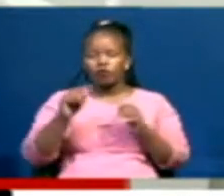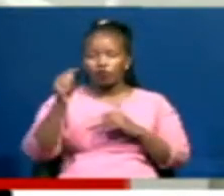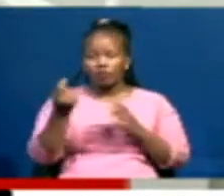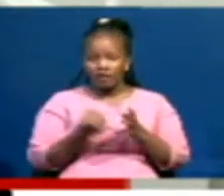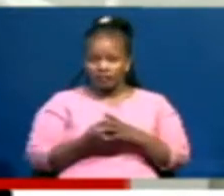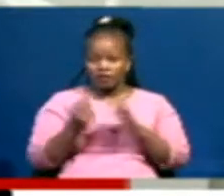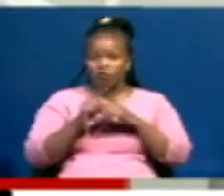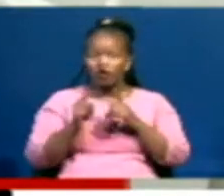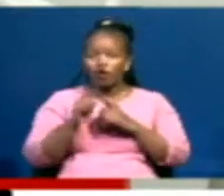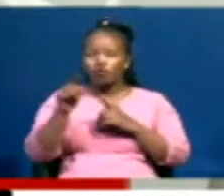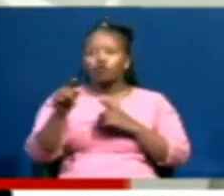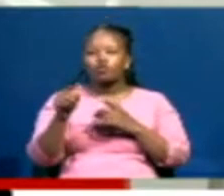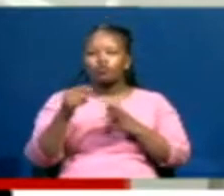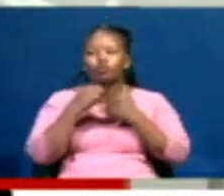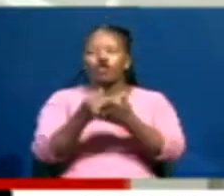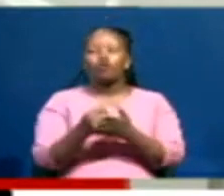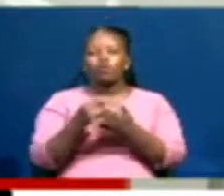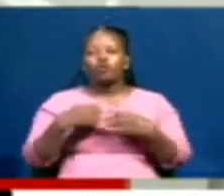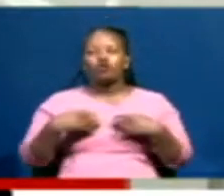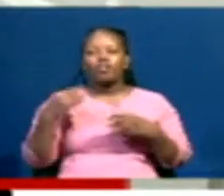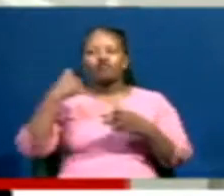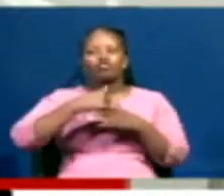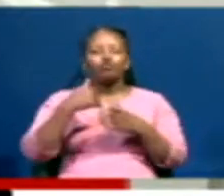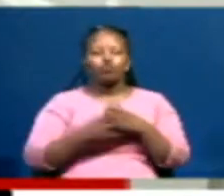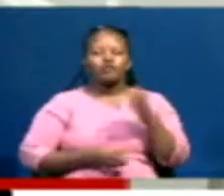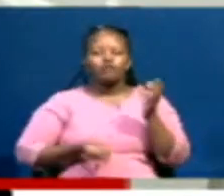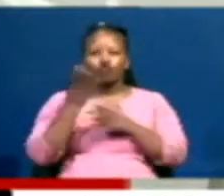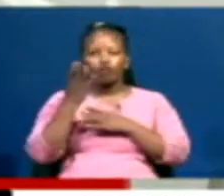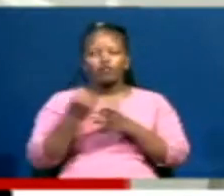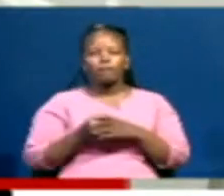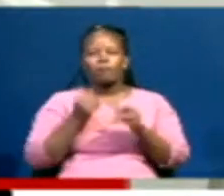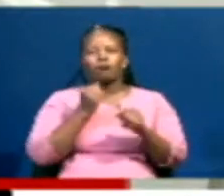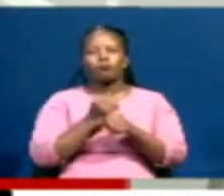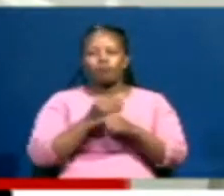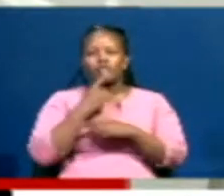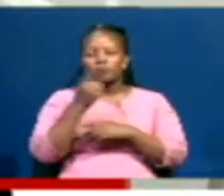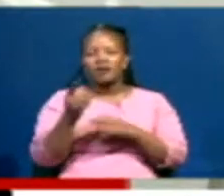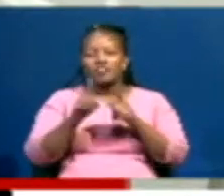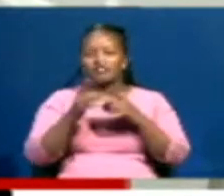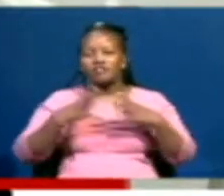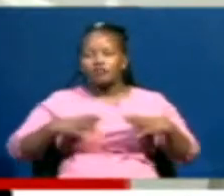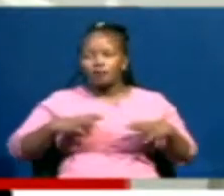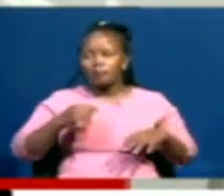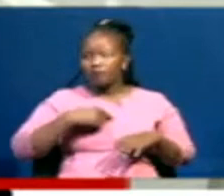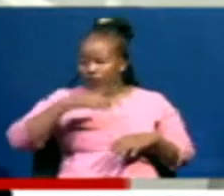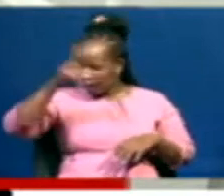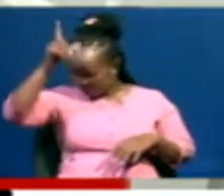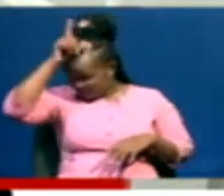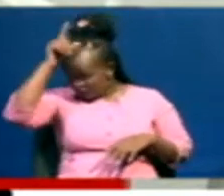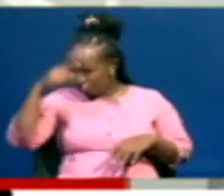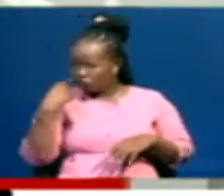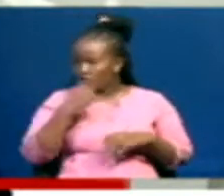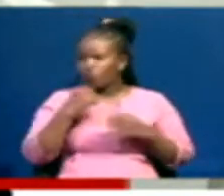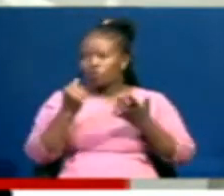us in terms of achieving what we call inclusive growth, ensuring that even somebody from my village who does not have a passport, you know, can be able